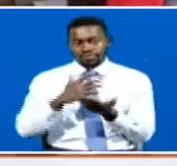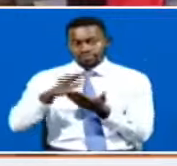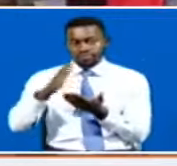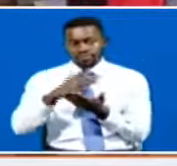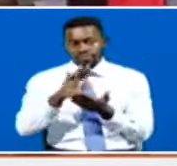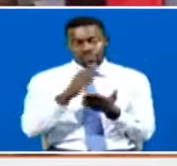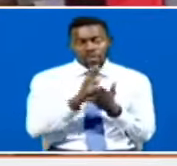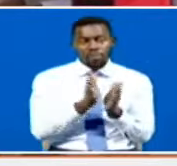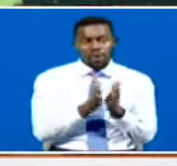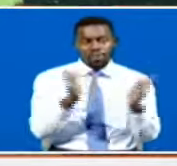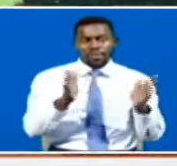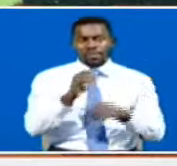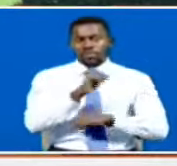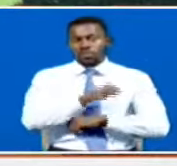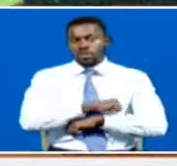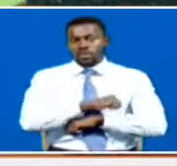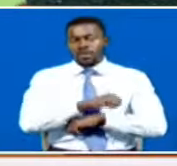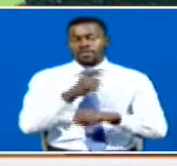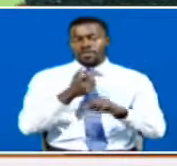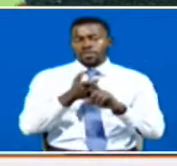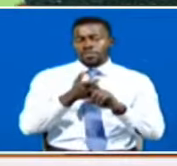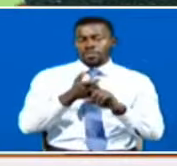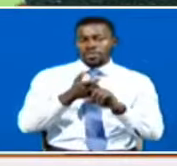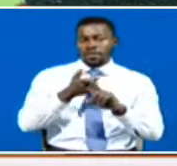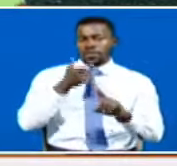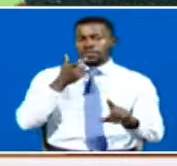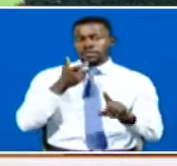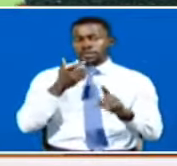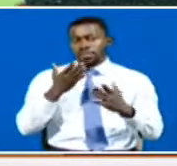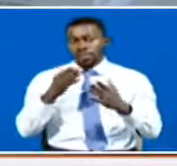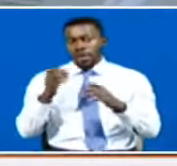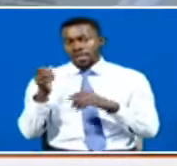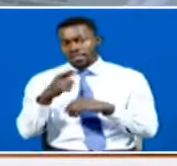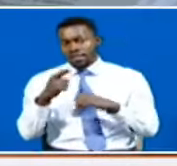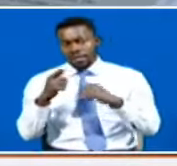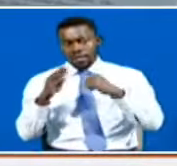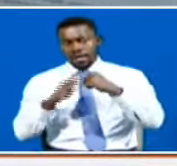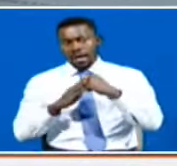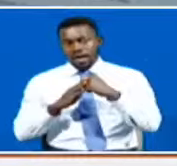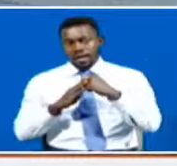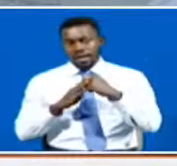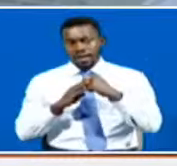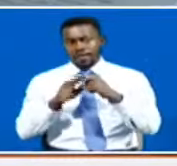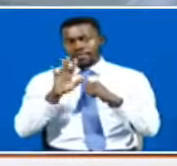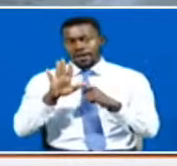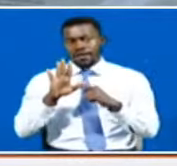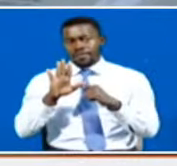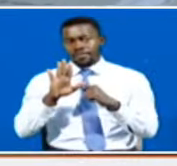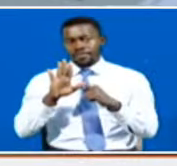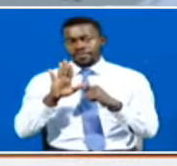2nd and November 5th, 2024. Shadrach Miti, KT